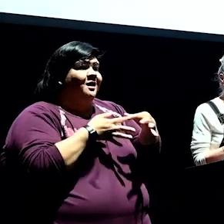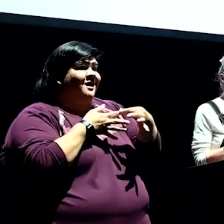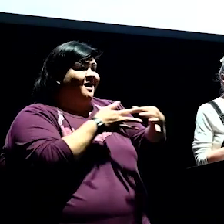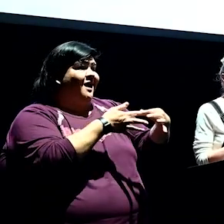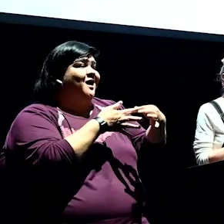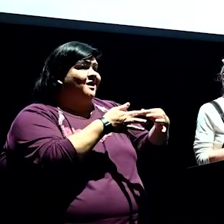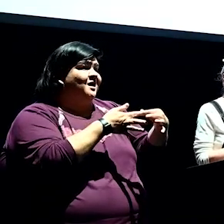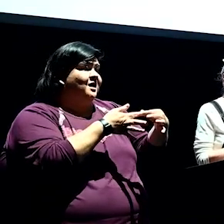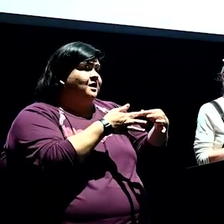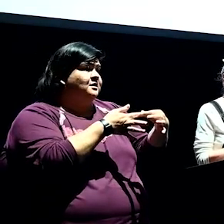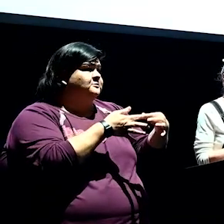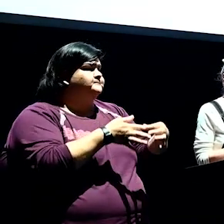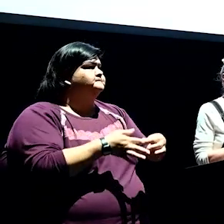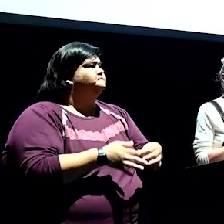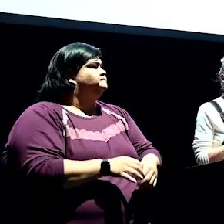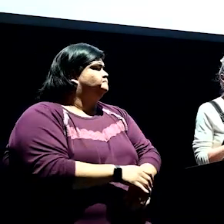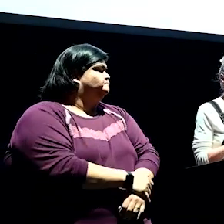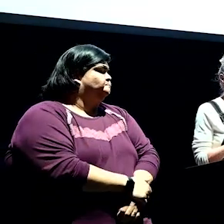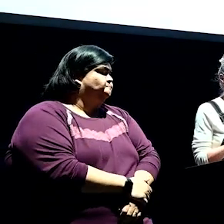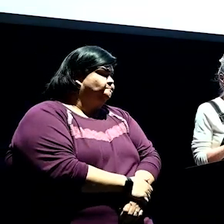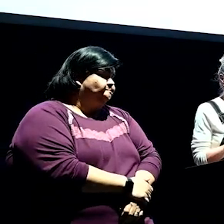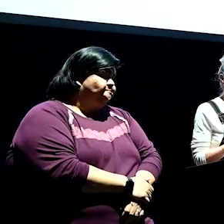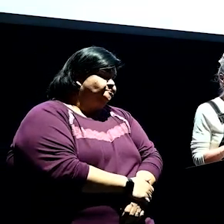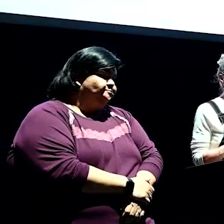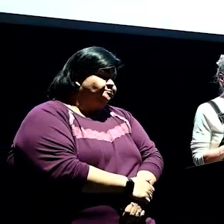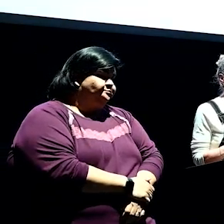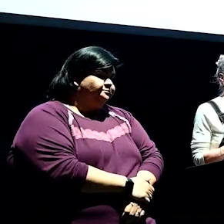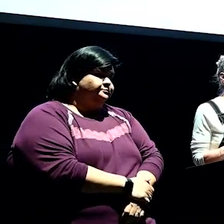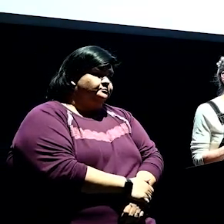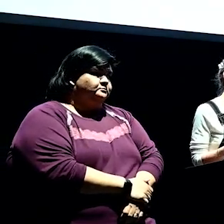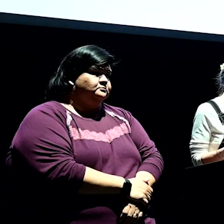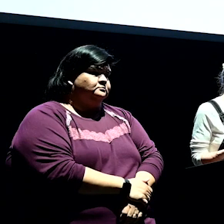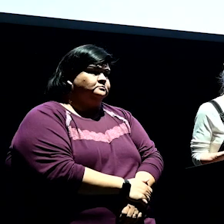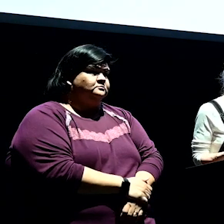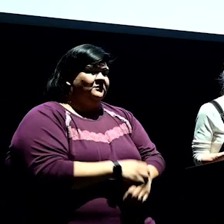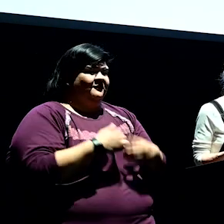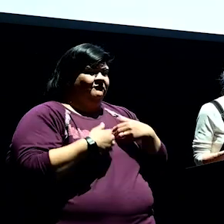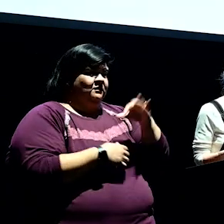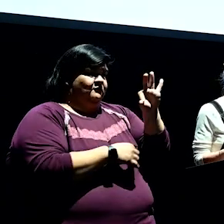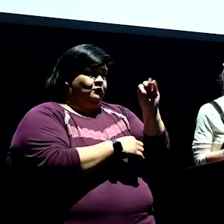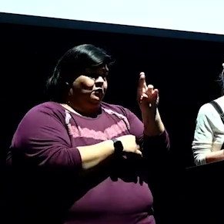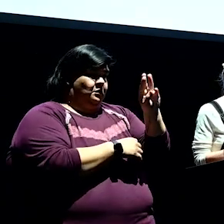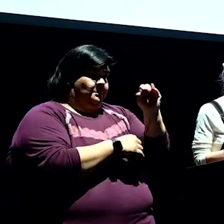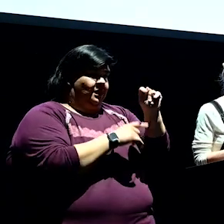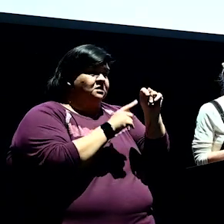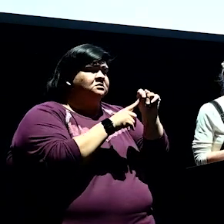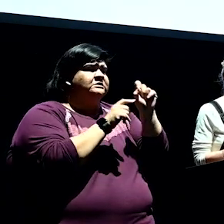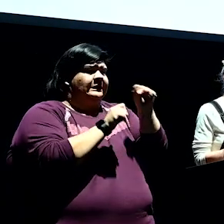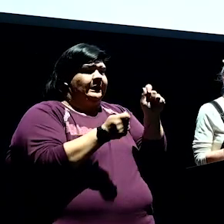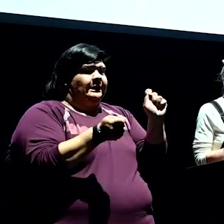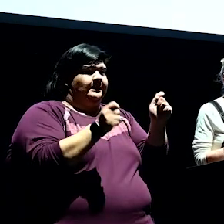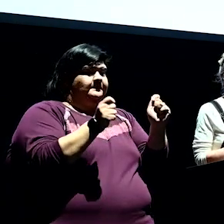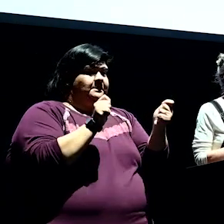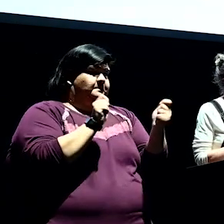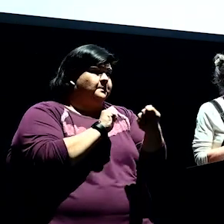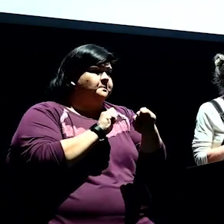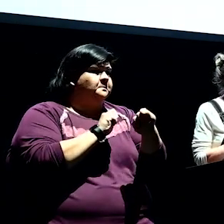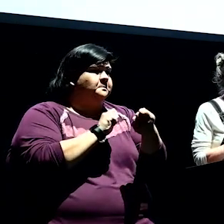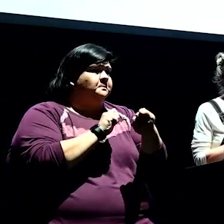that created a format that's adapted to